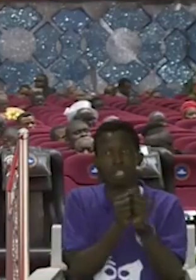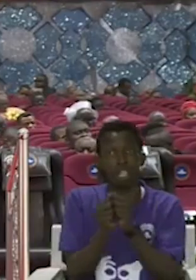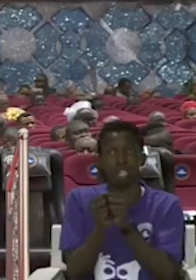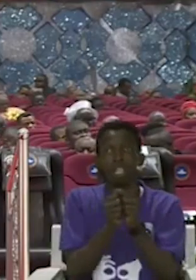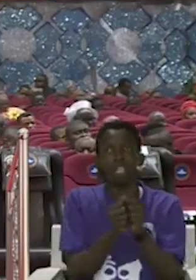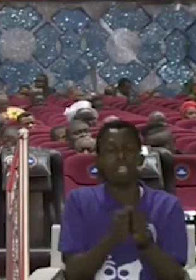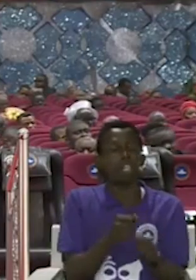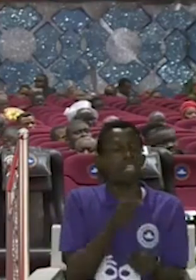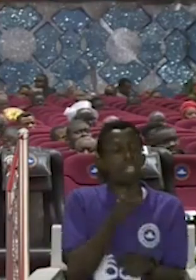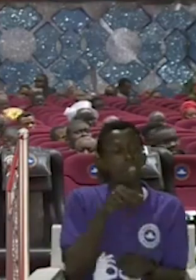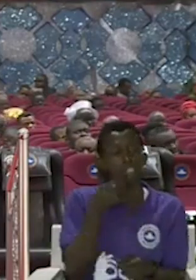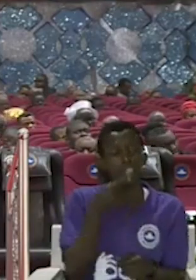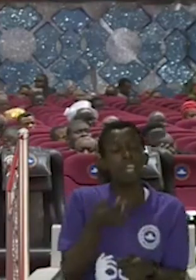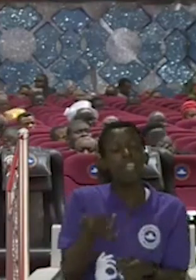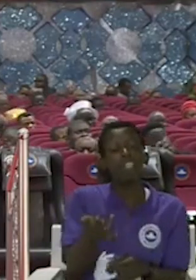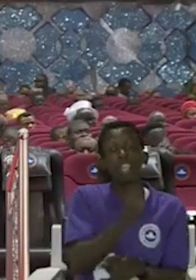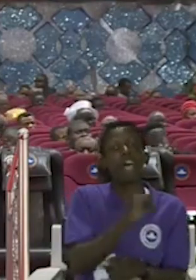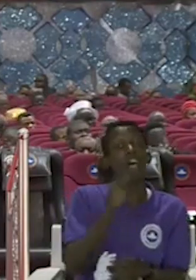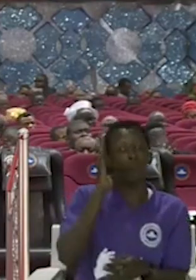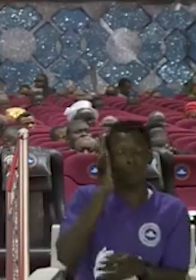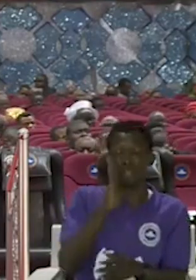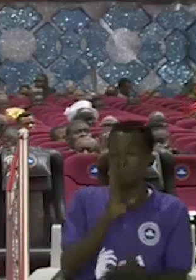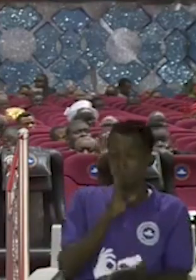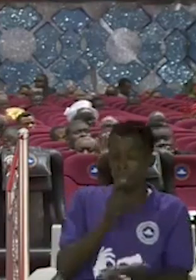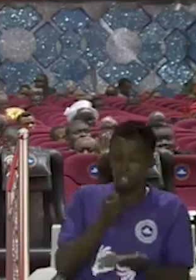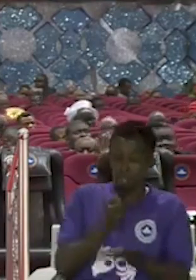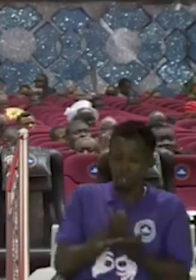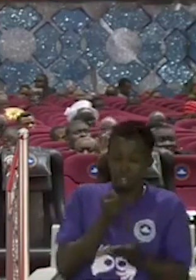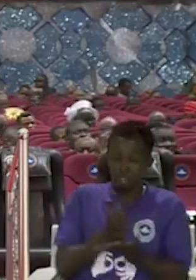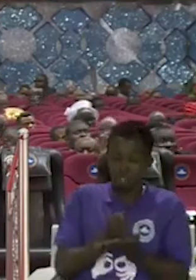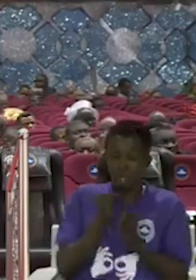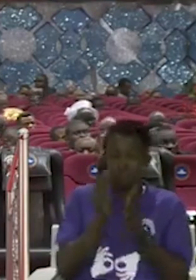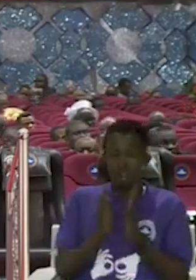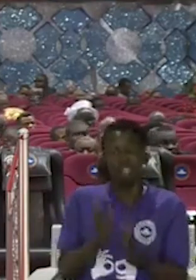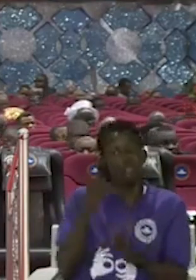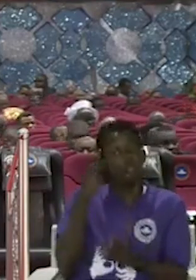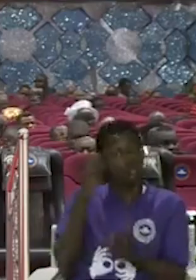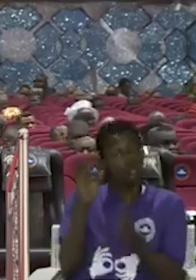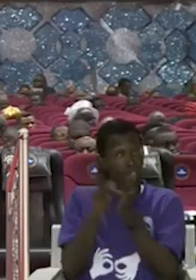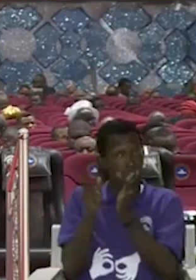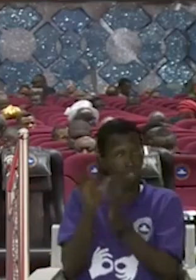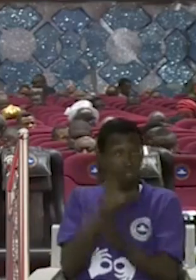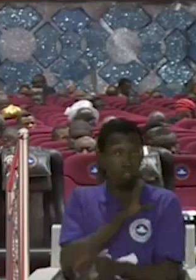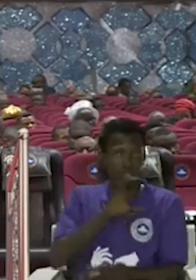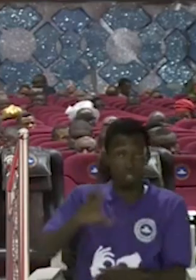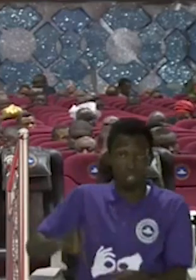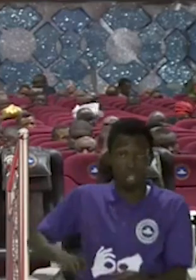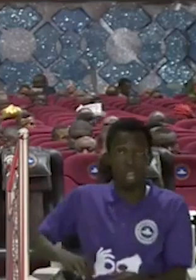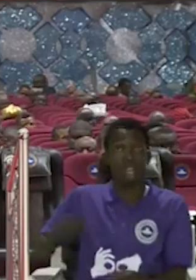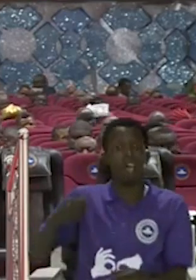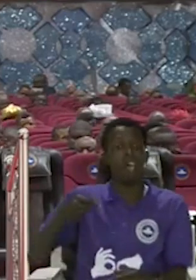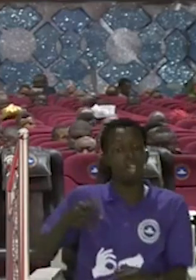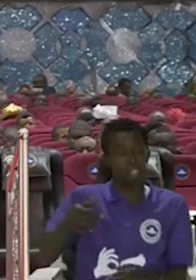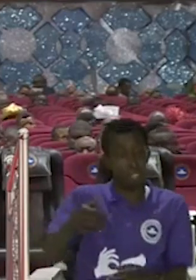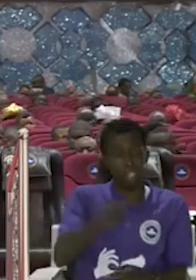the treasurers for Jesus Christ. We will maintain his